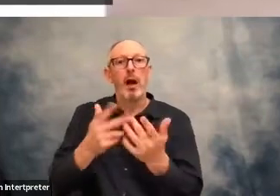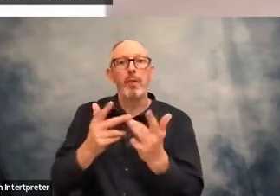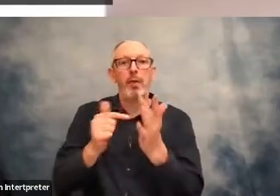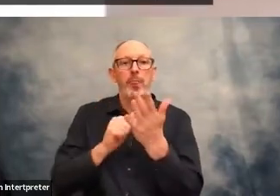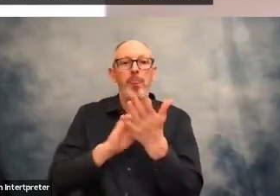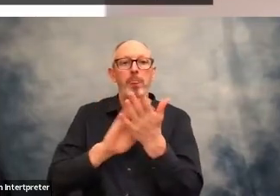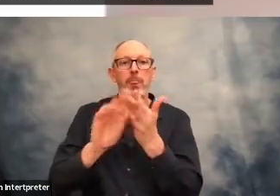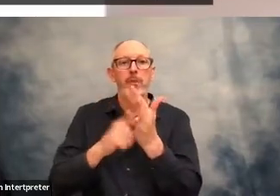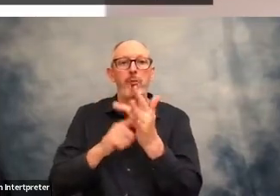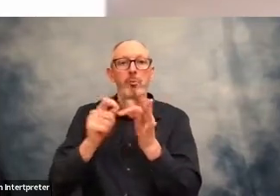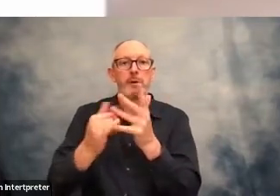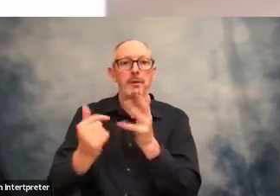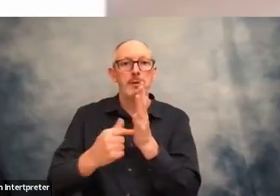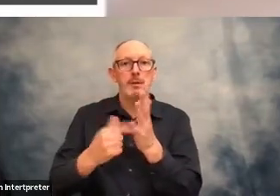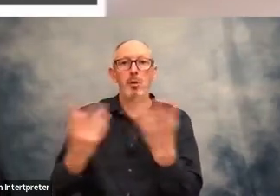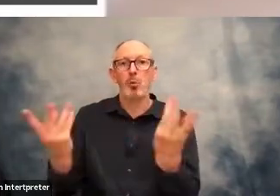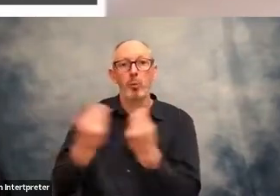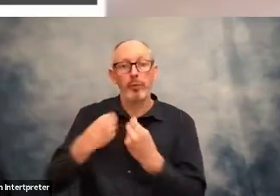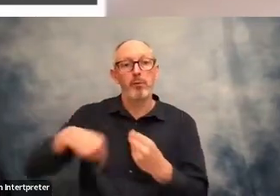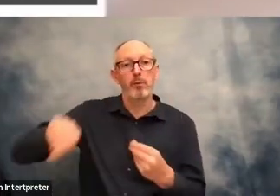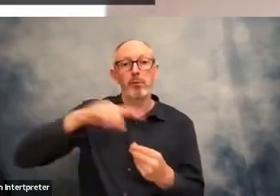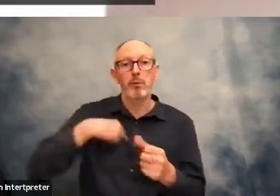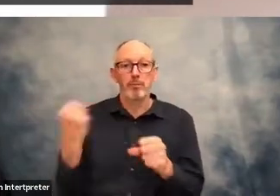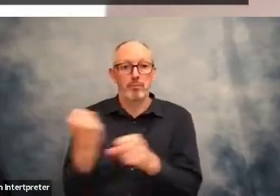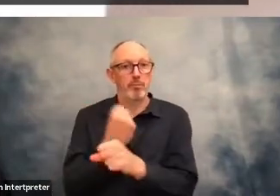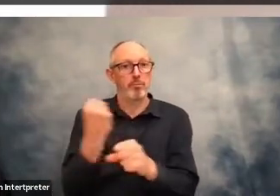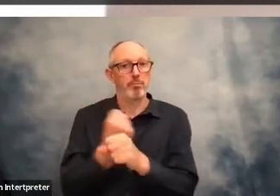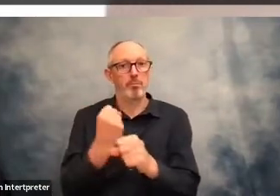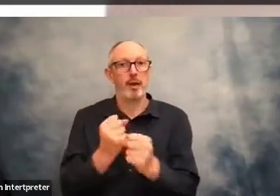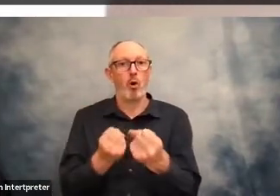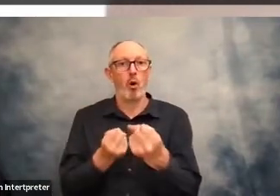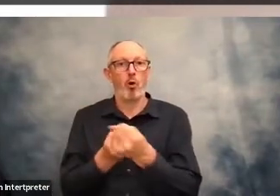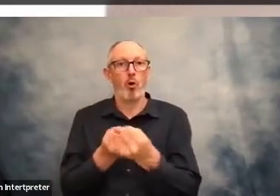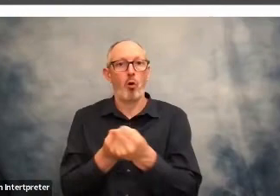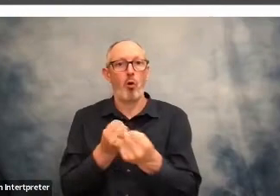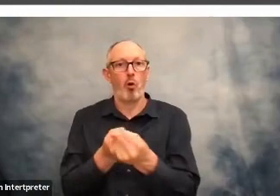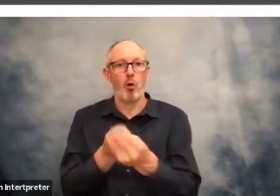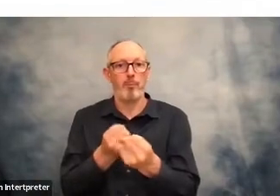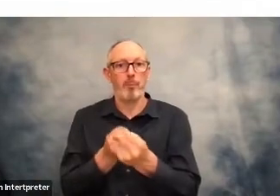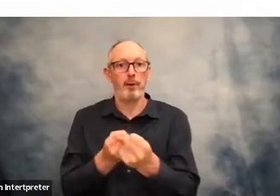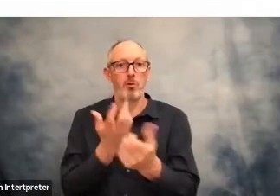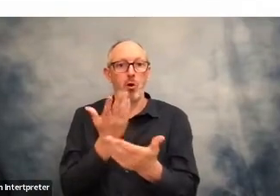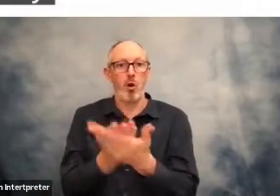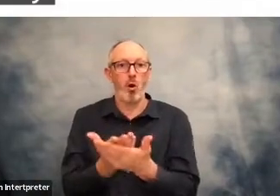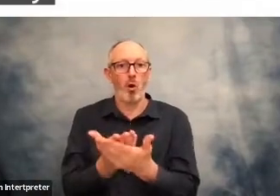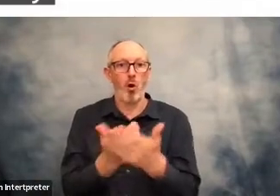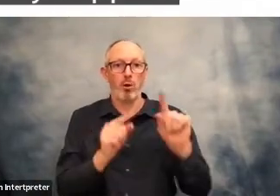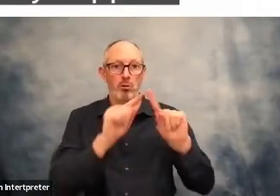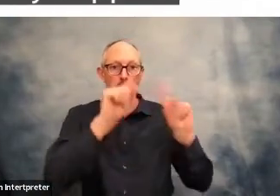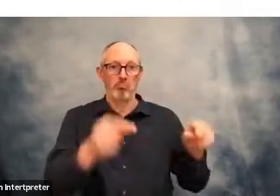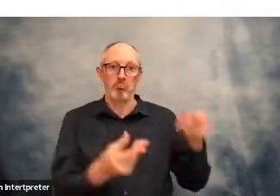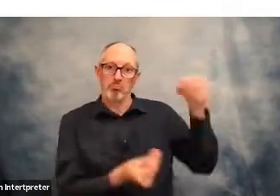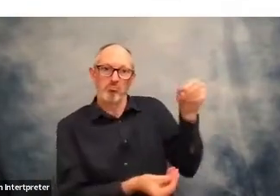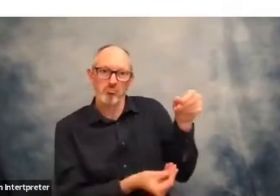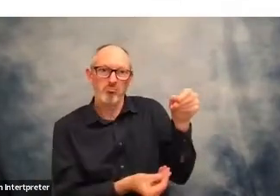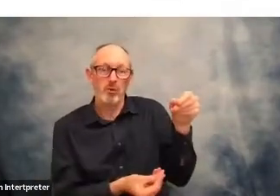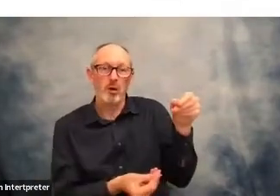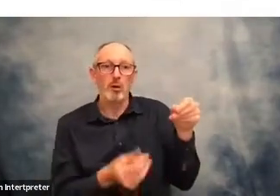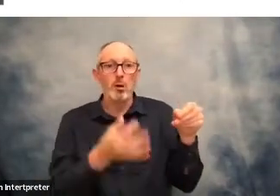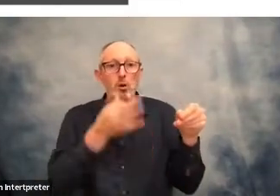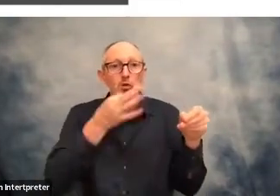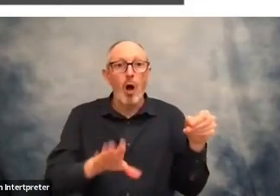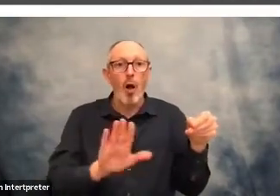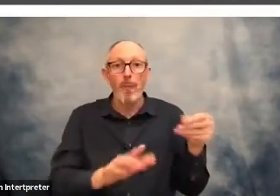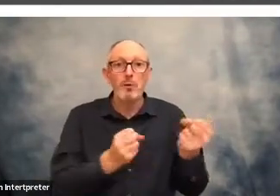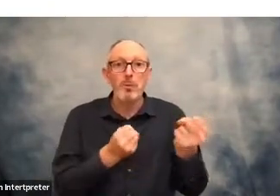first offline therapeutic companion out of the box. It runs the child's daily support autonomously.